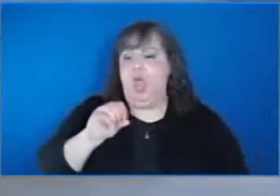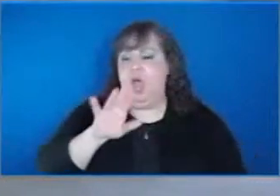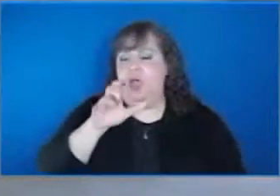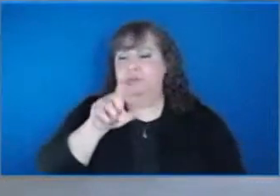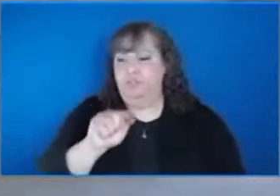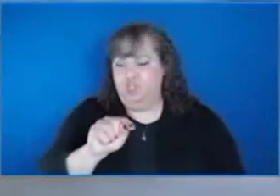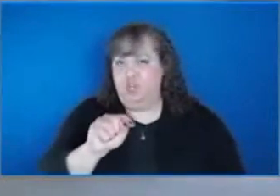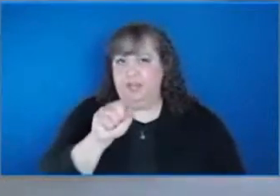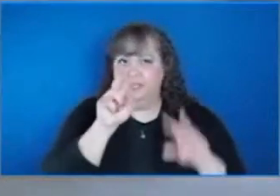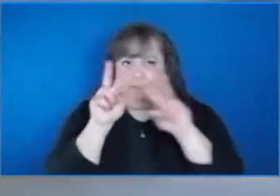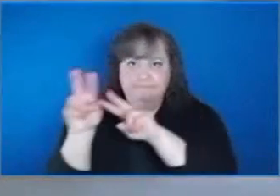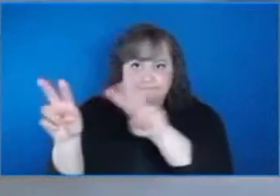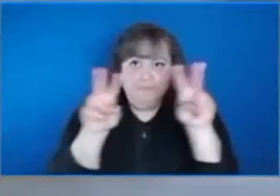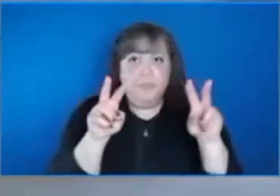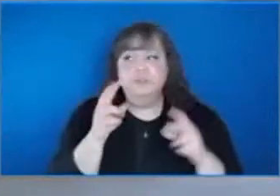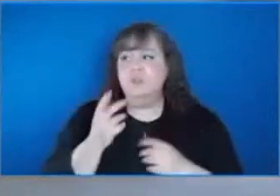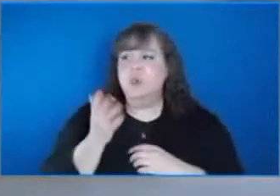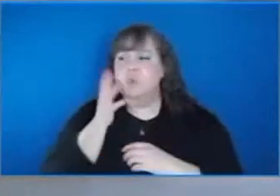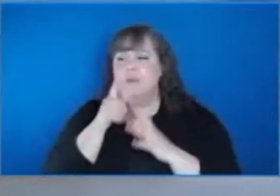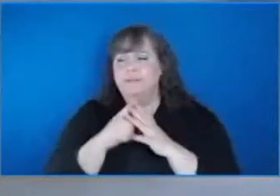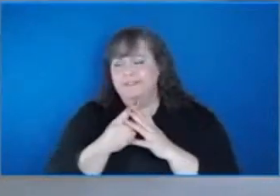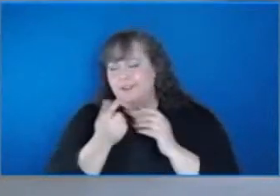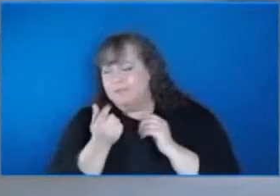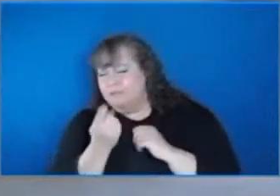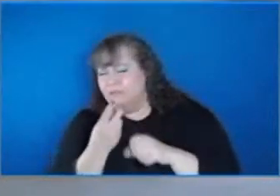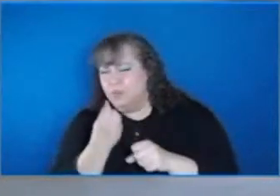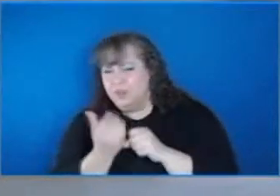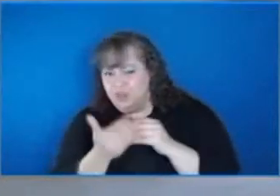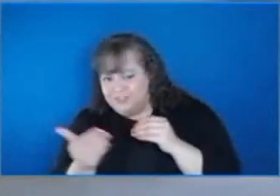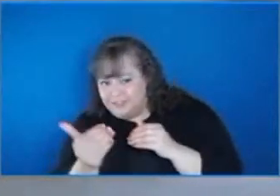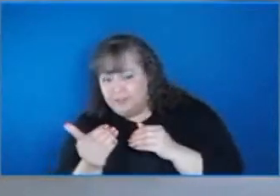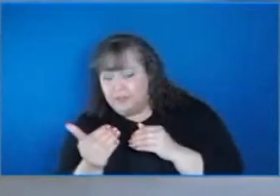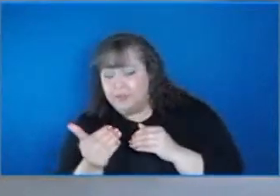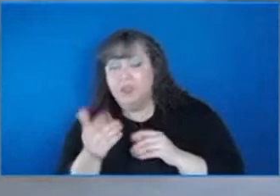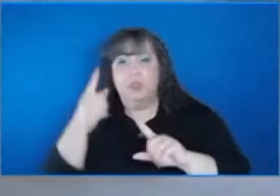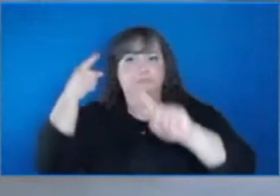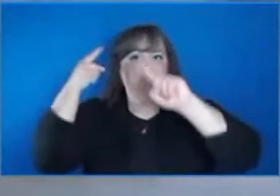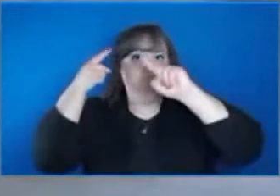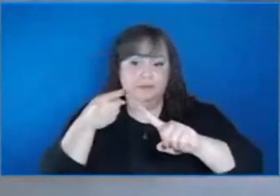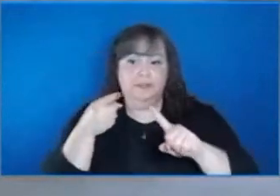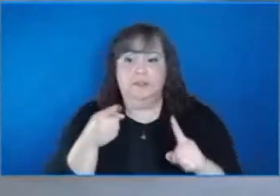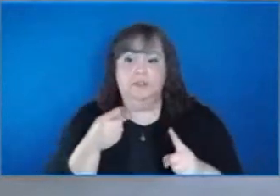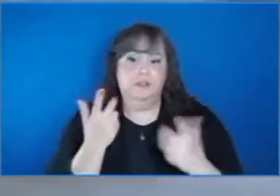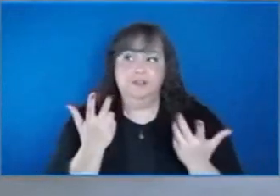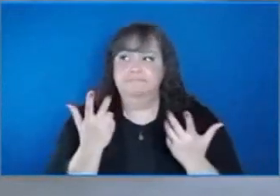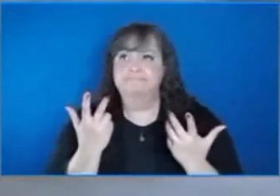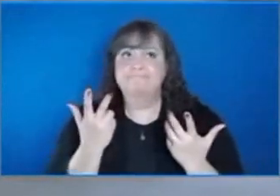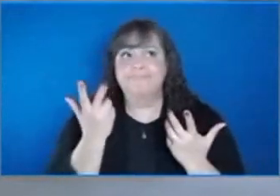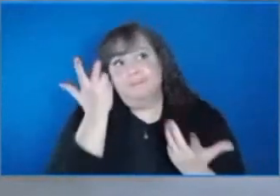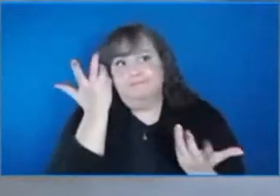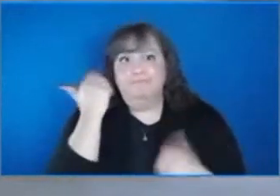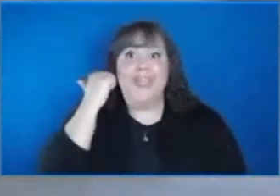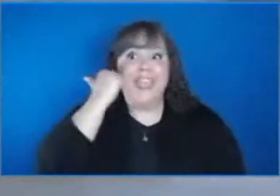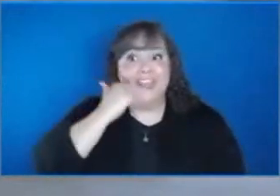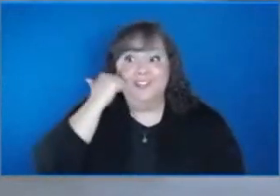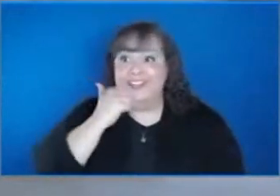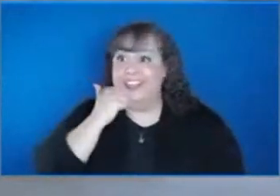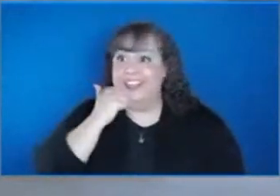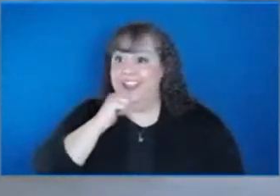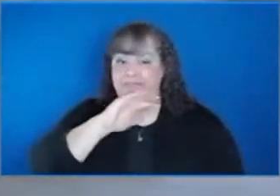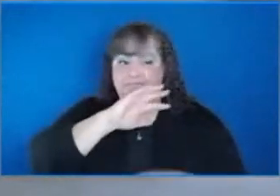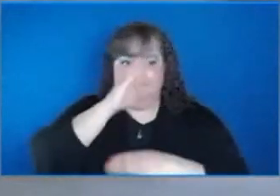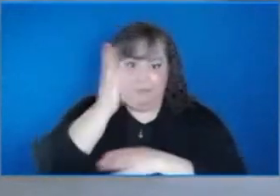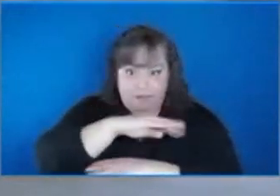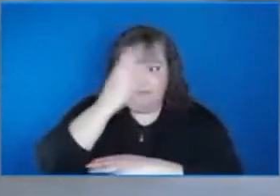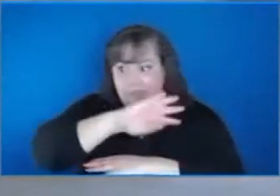few years from now, that its sole purpose is to really every day and every night to be searching the skies